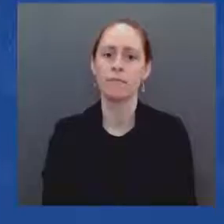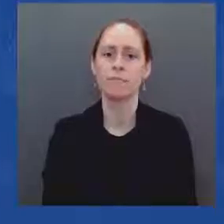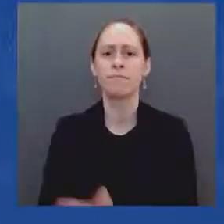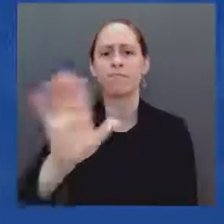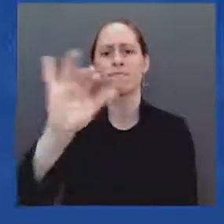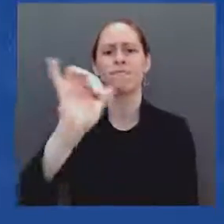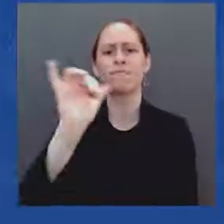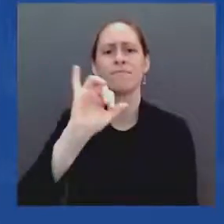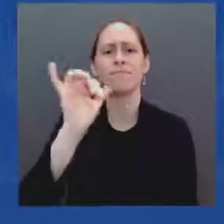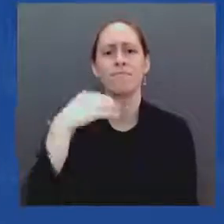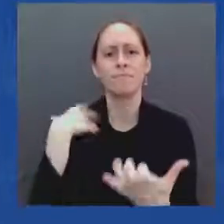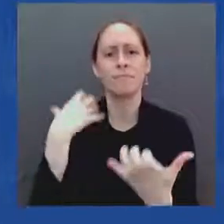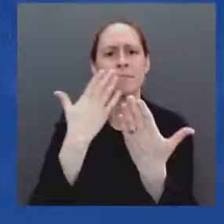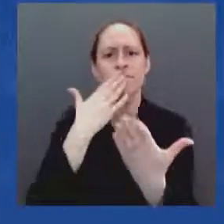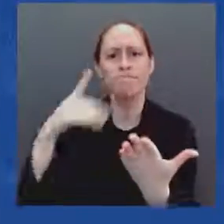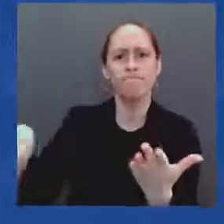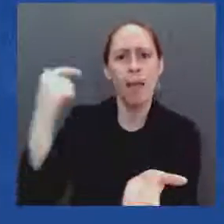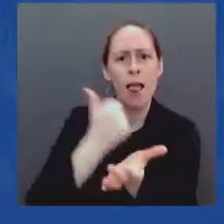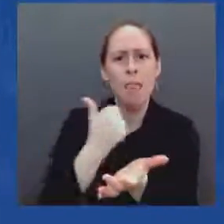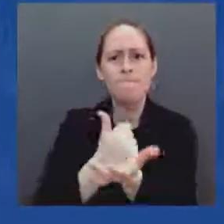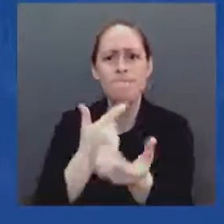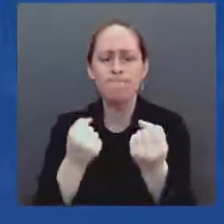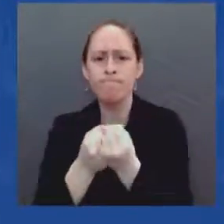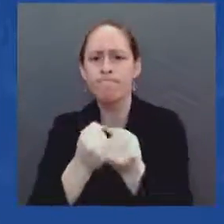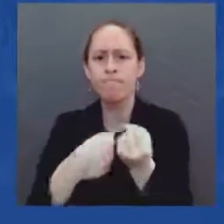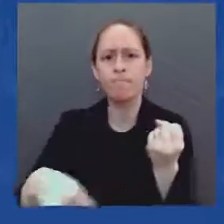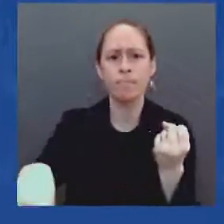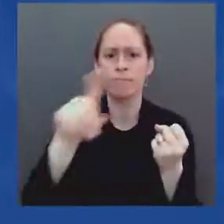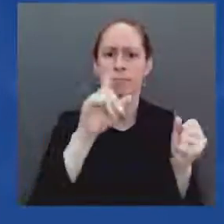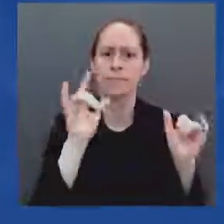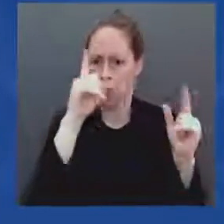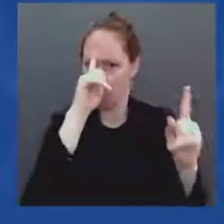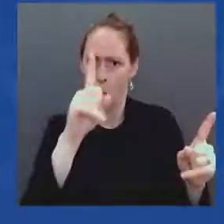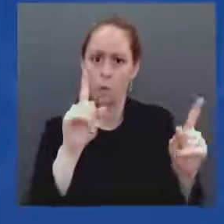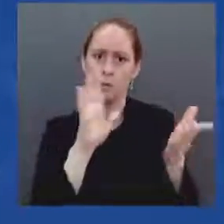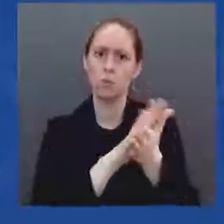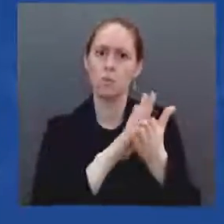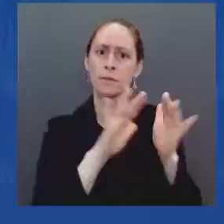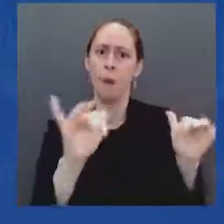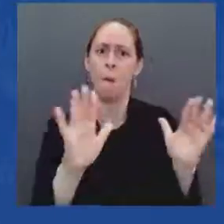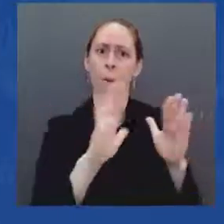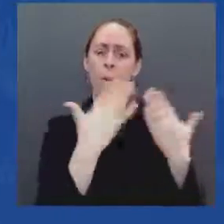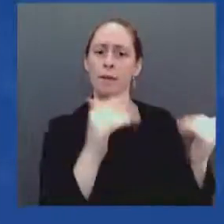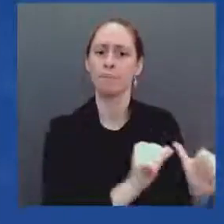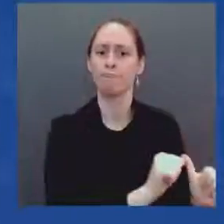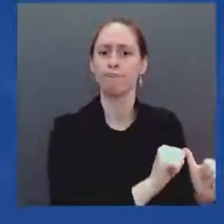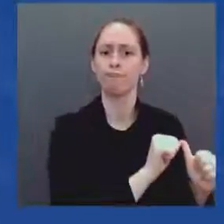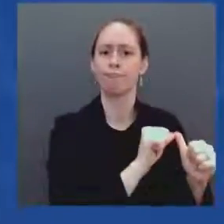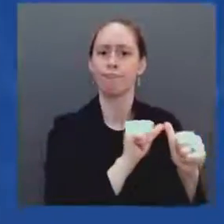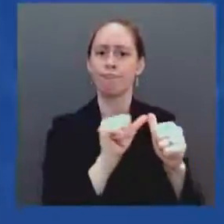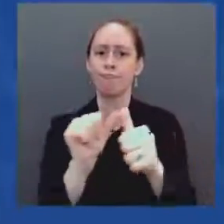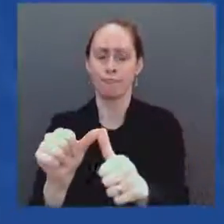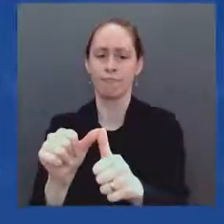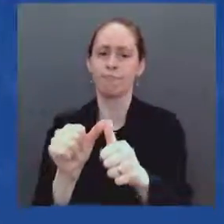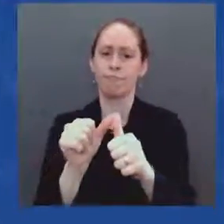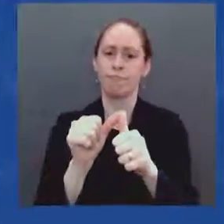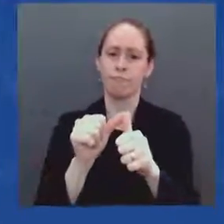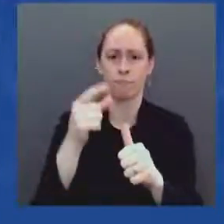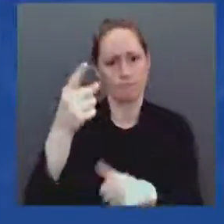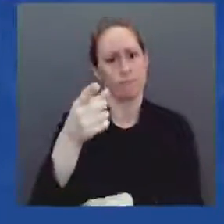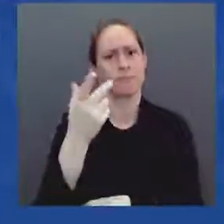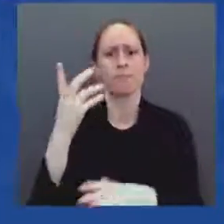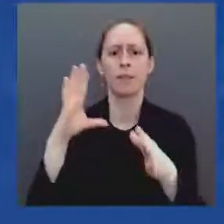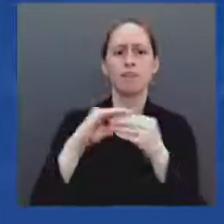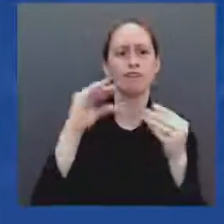instruction, and thank you for that clarity. A couple things I hope that you will address today is we